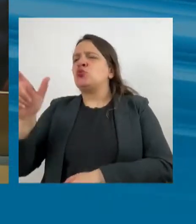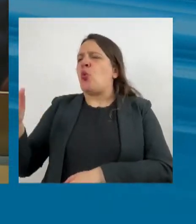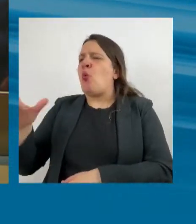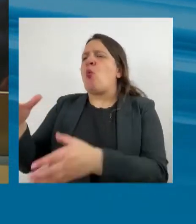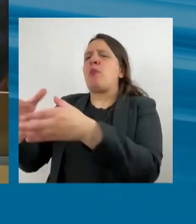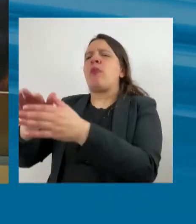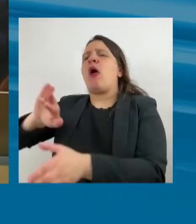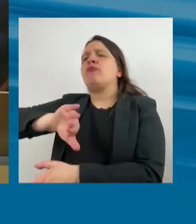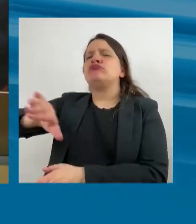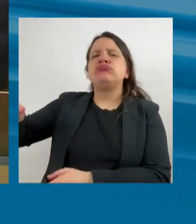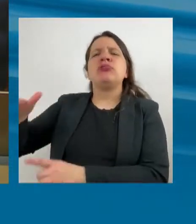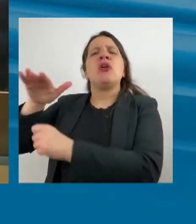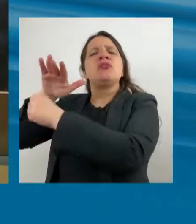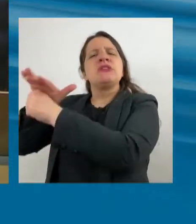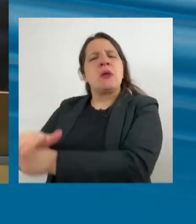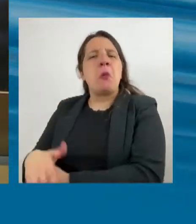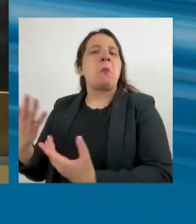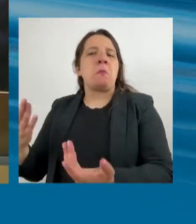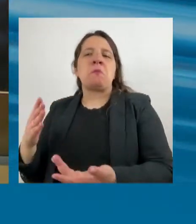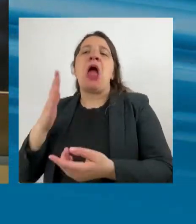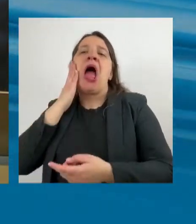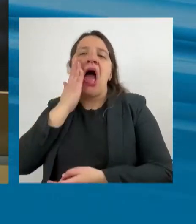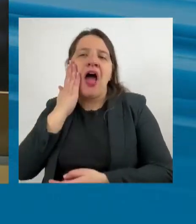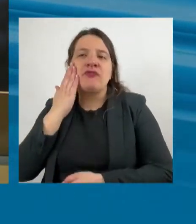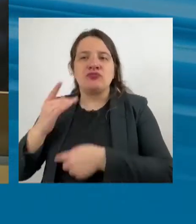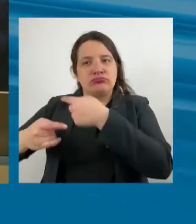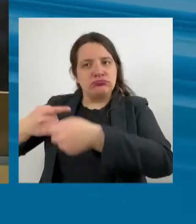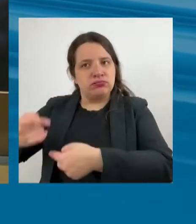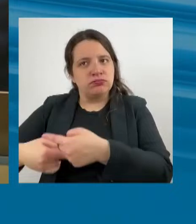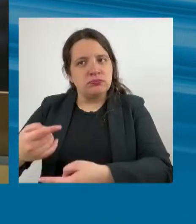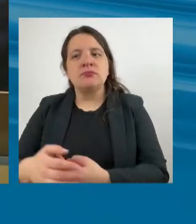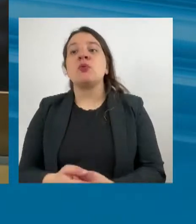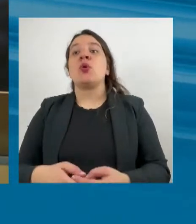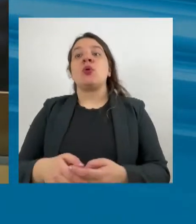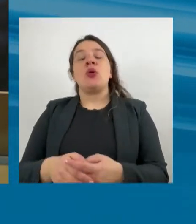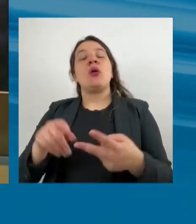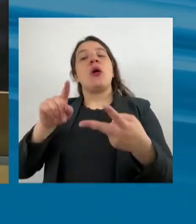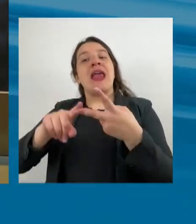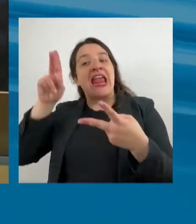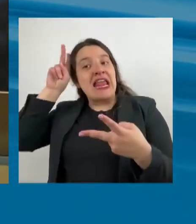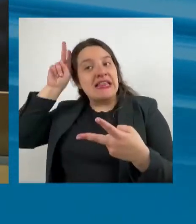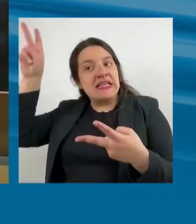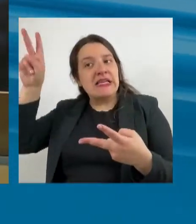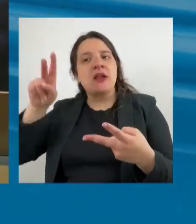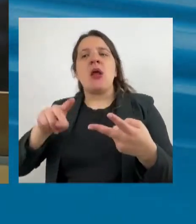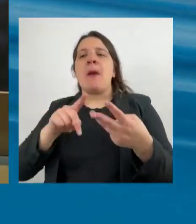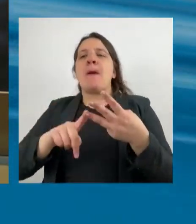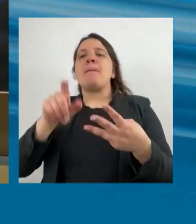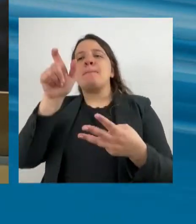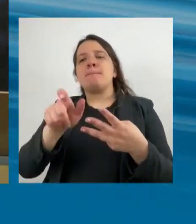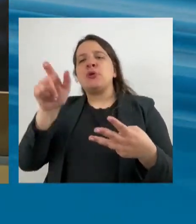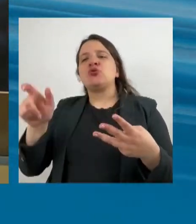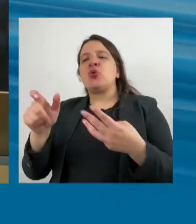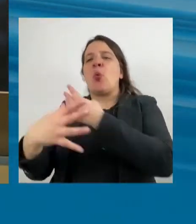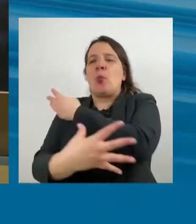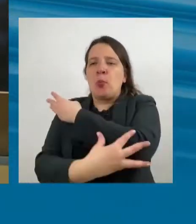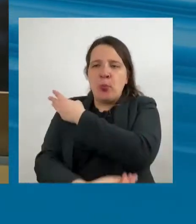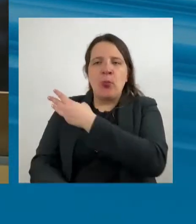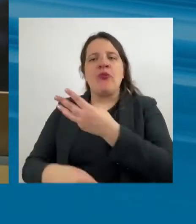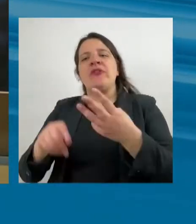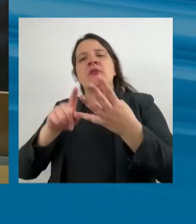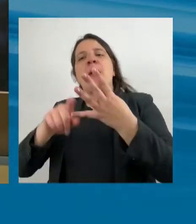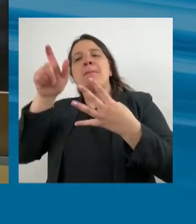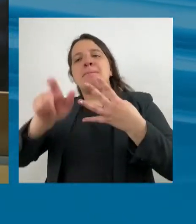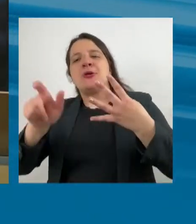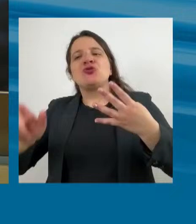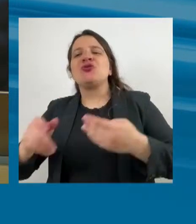through the inclusion of historically discriminated groups, such as the Afro-descendant groups, indigenous peoples, low-income population, and people